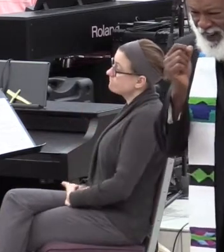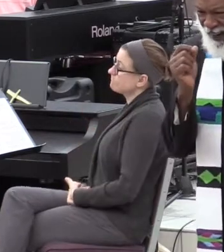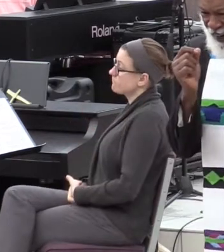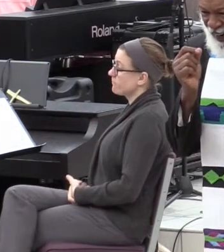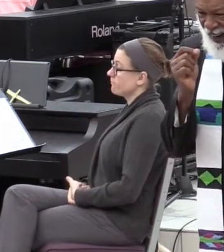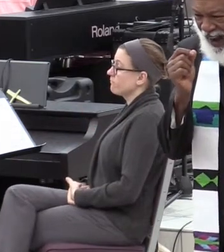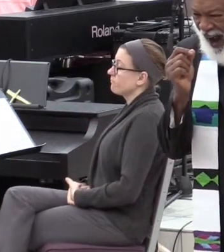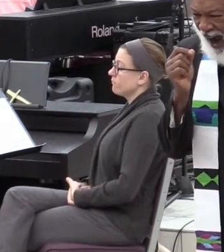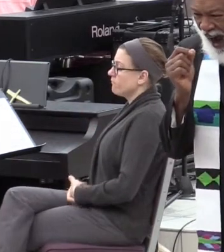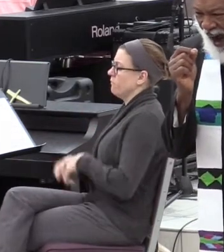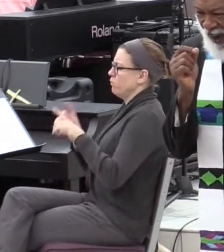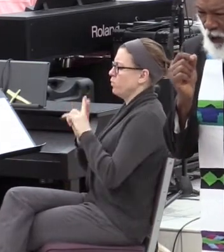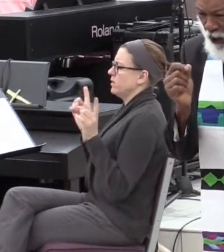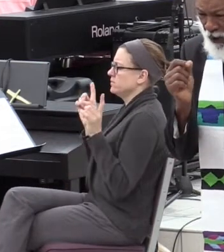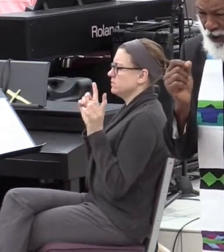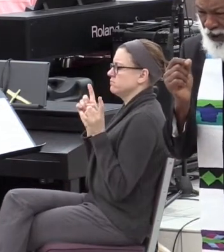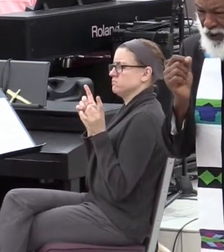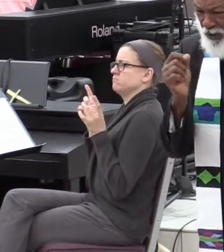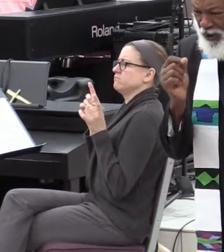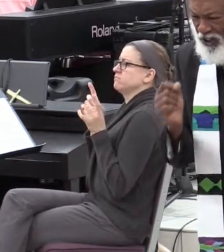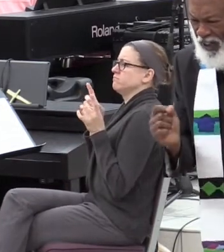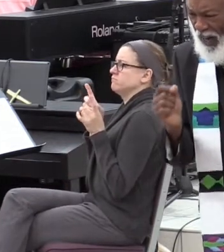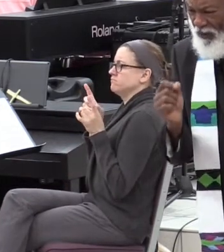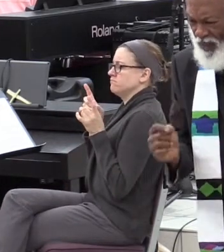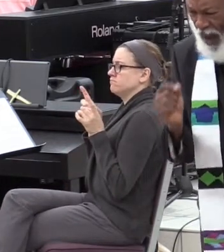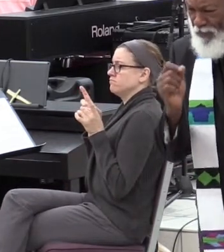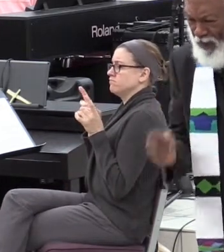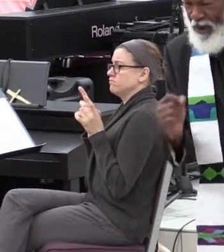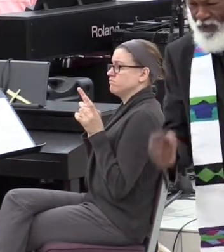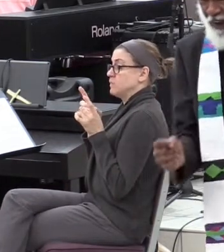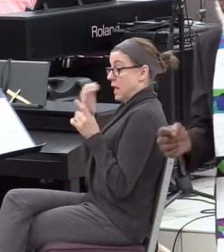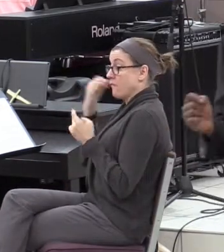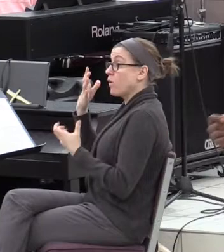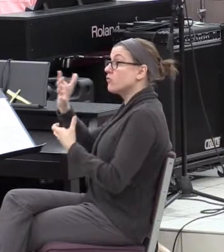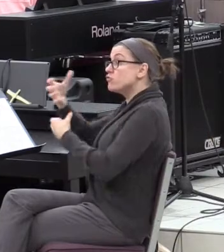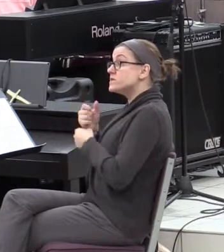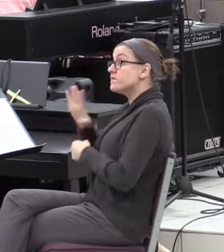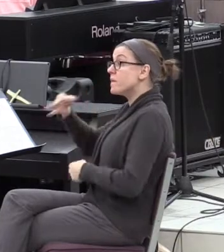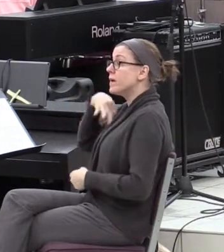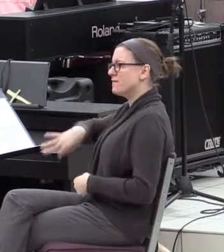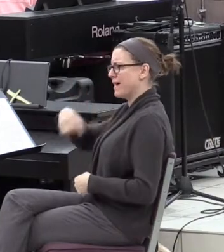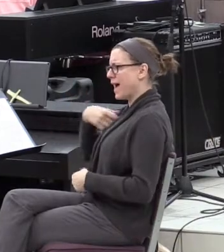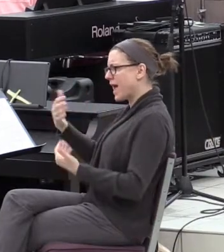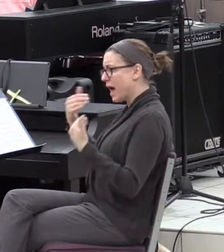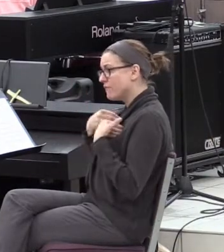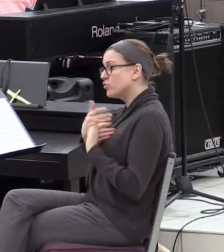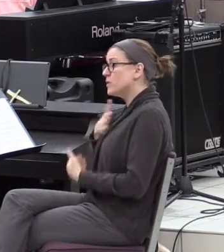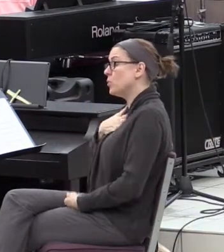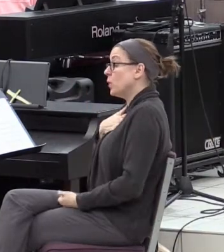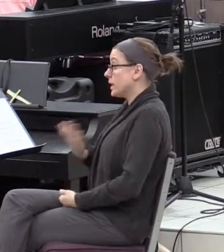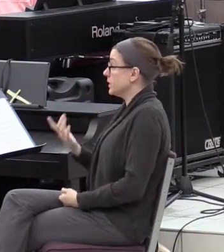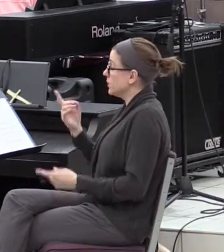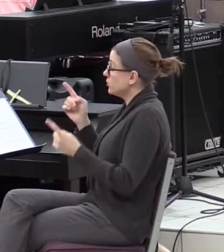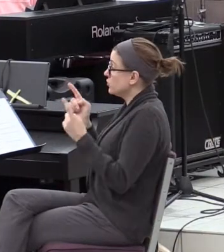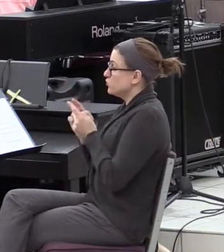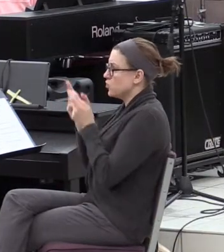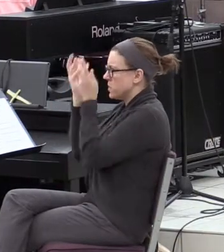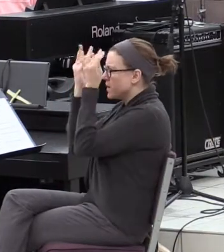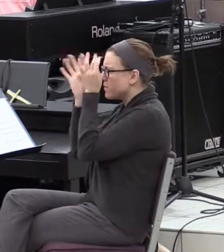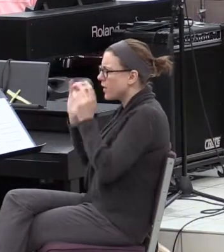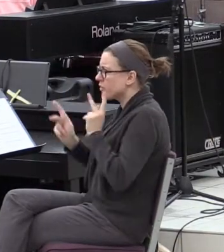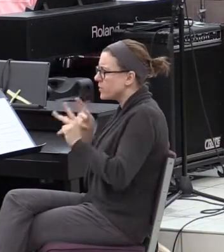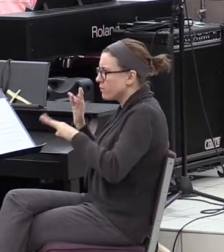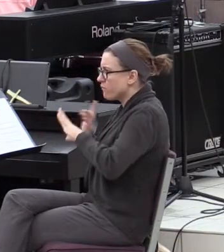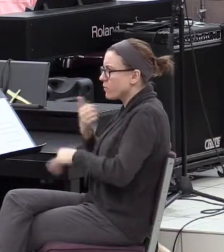But in order to receive that benefit, I have to be willing to think of everybody